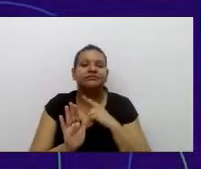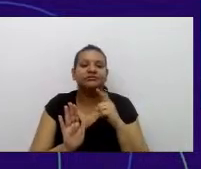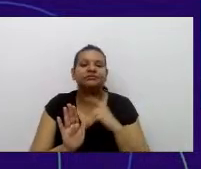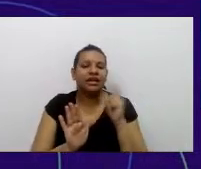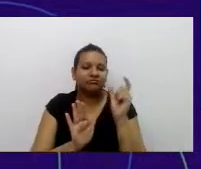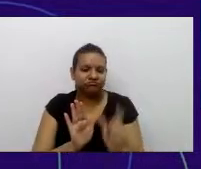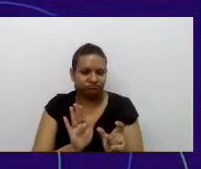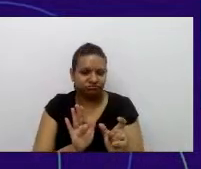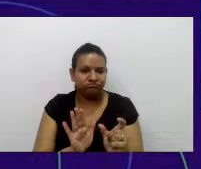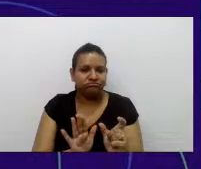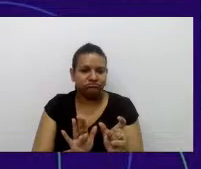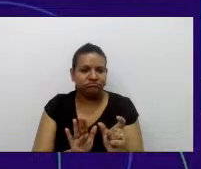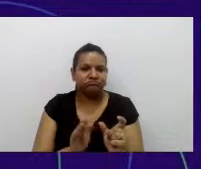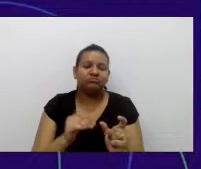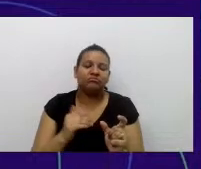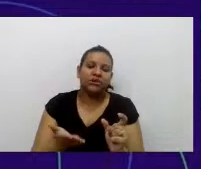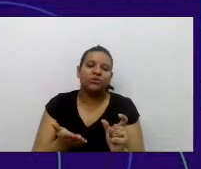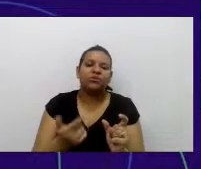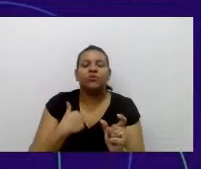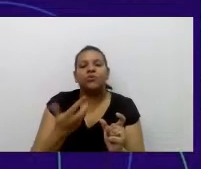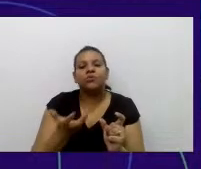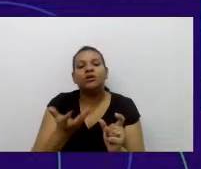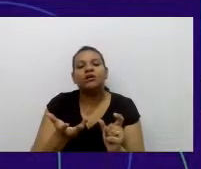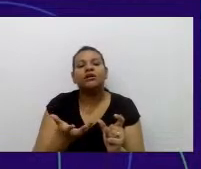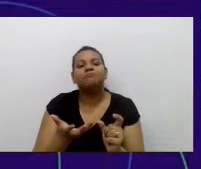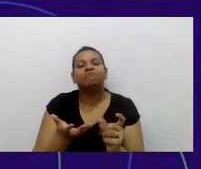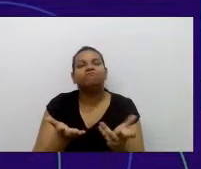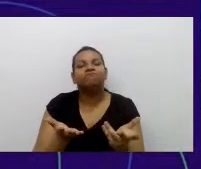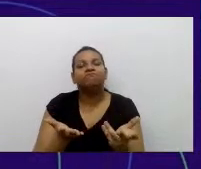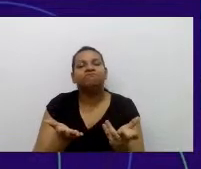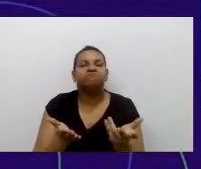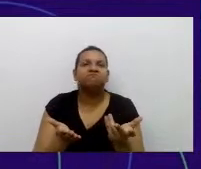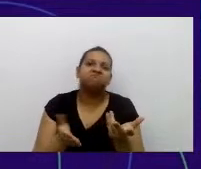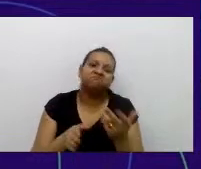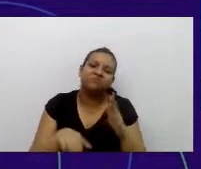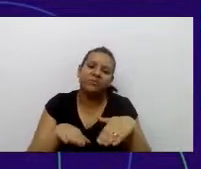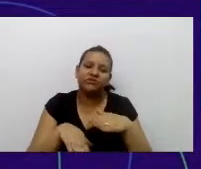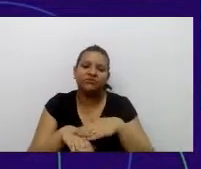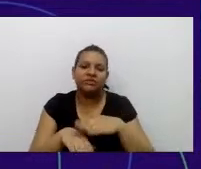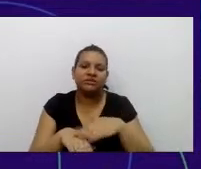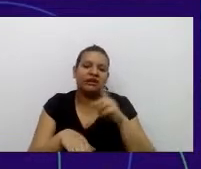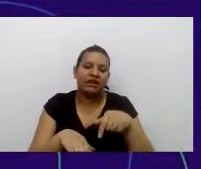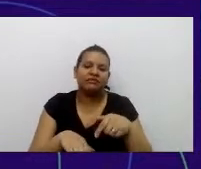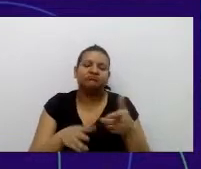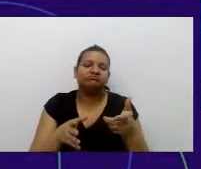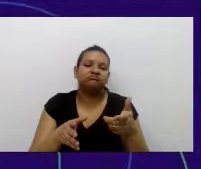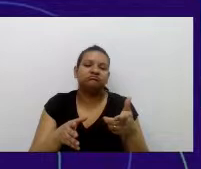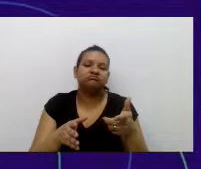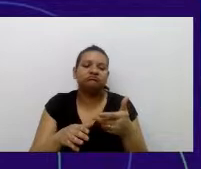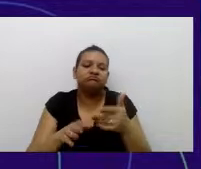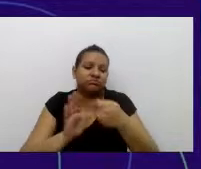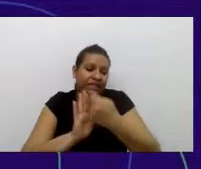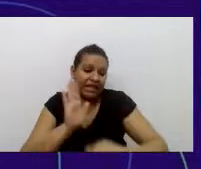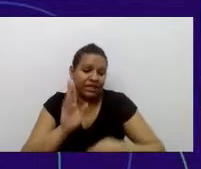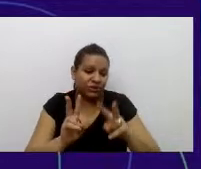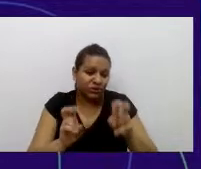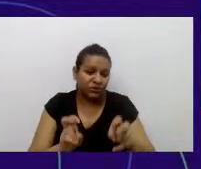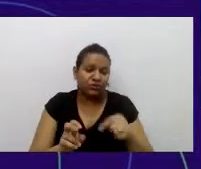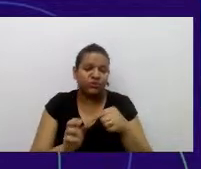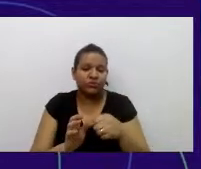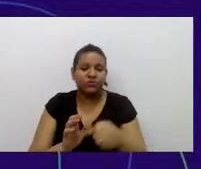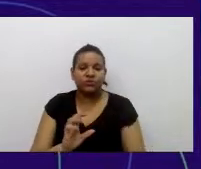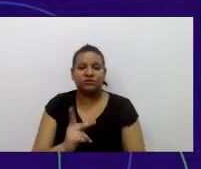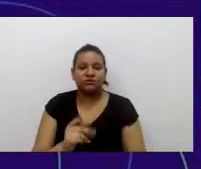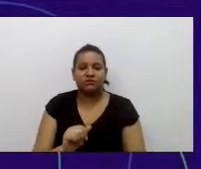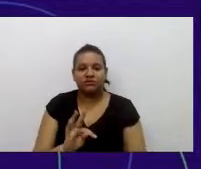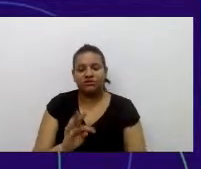sort of do maybe reading dictation or something that involves a text, and ChatGPT was able to create a text that contained these 10